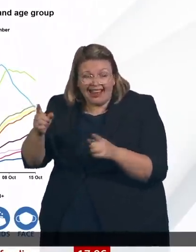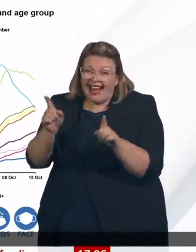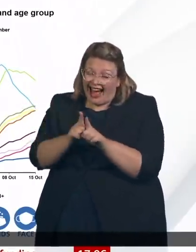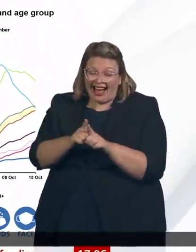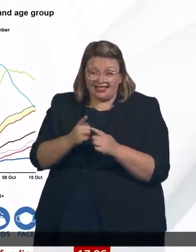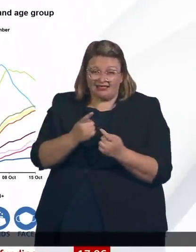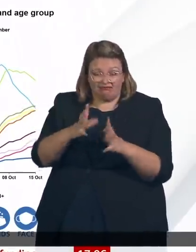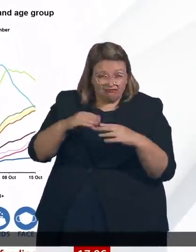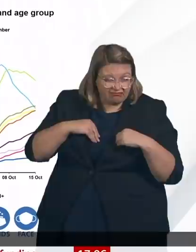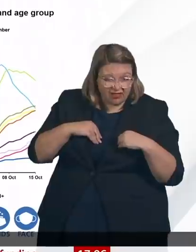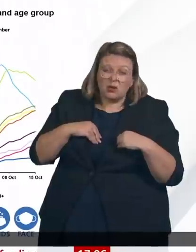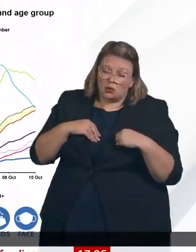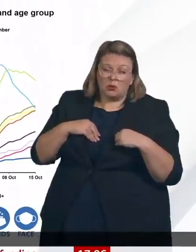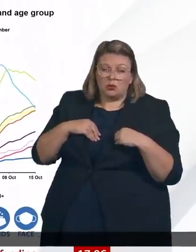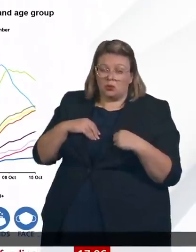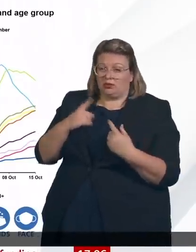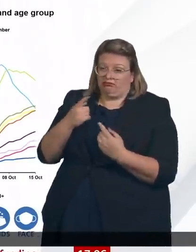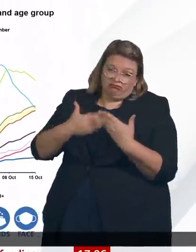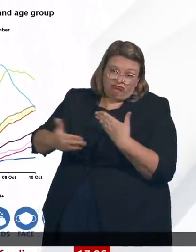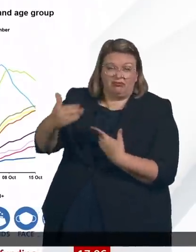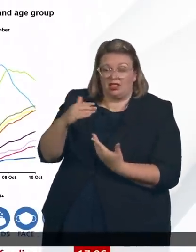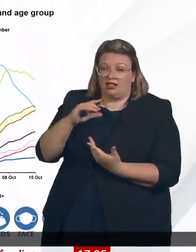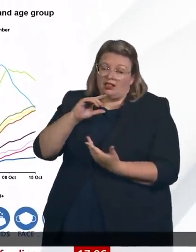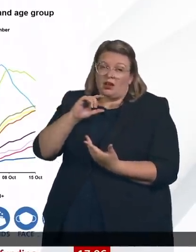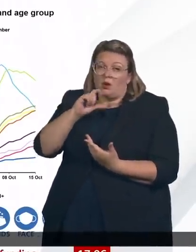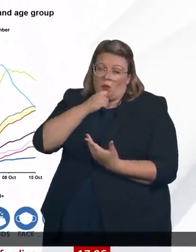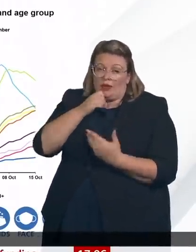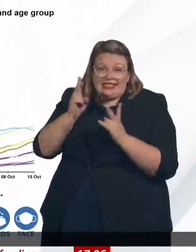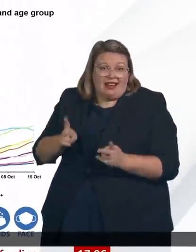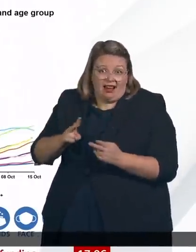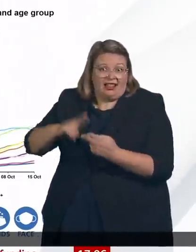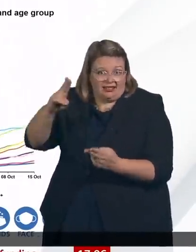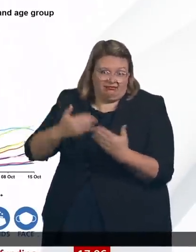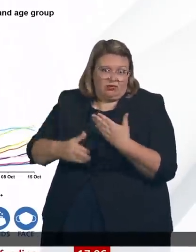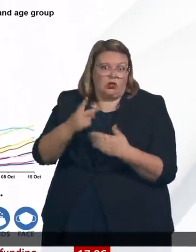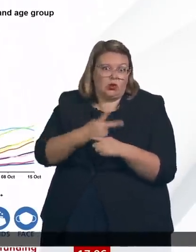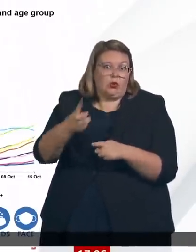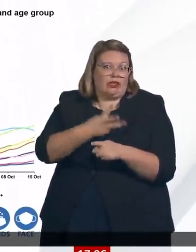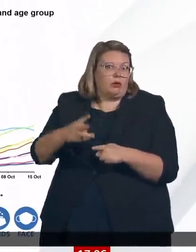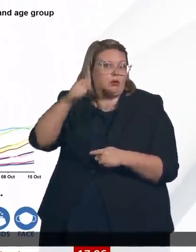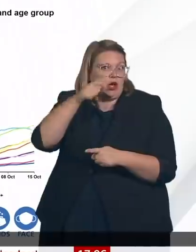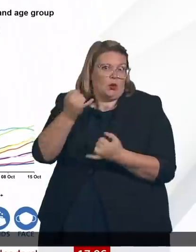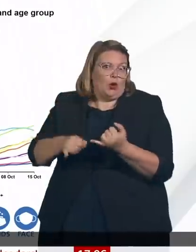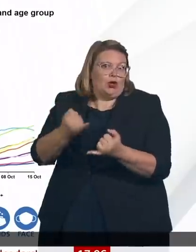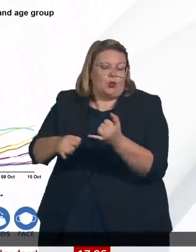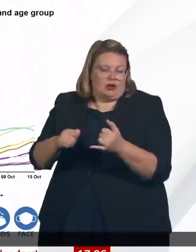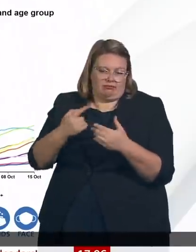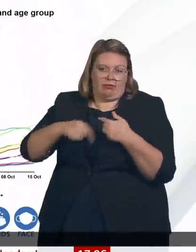cases are now baked in for the next 2 to 3 weeks. Next slide, please.